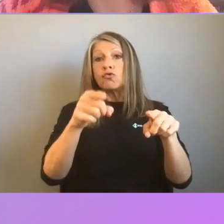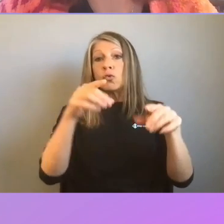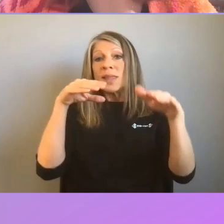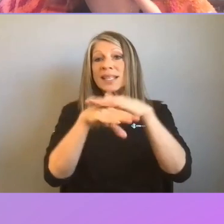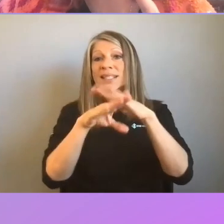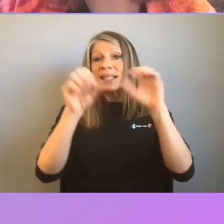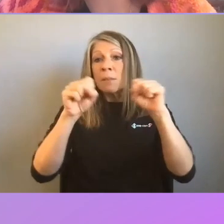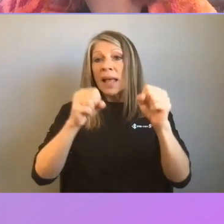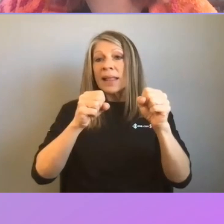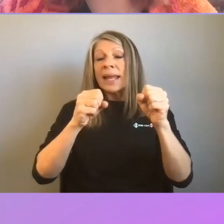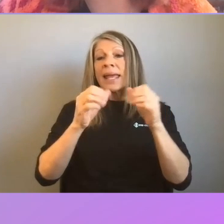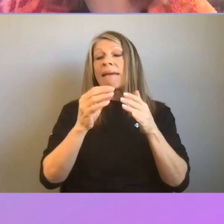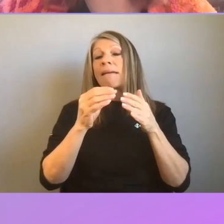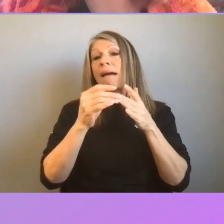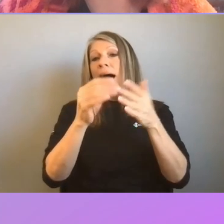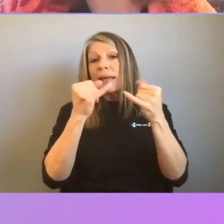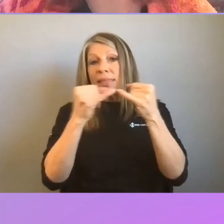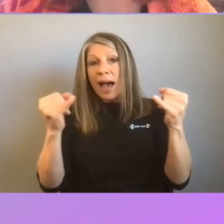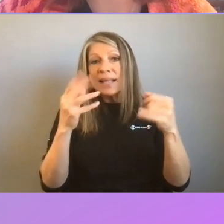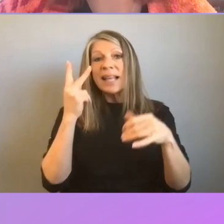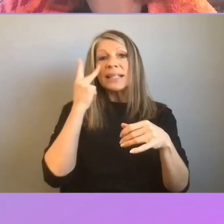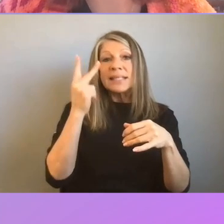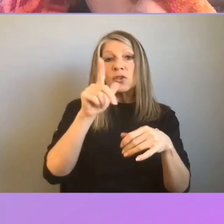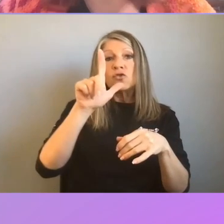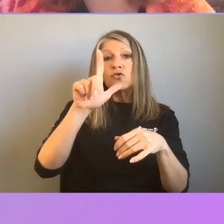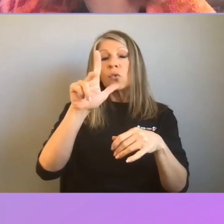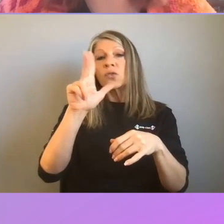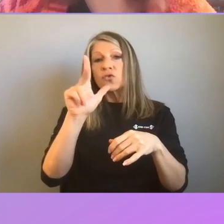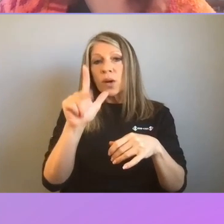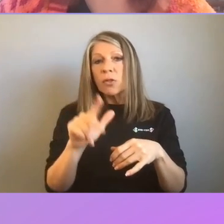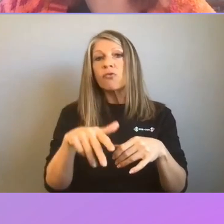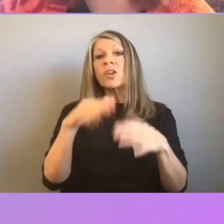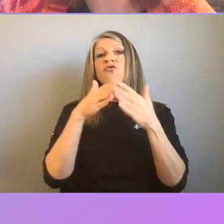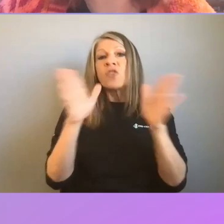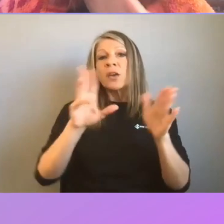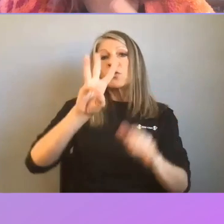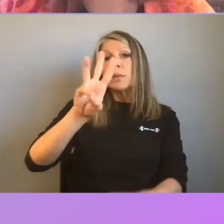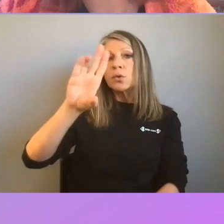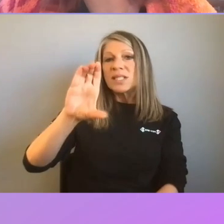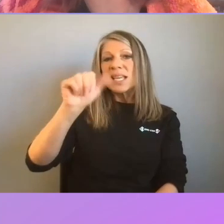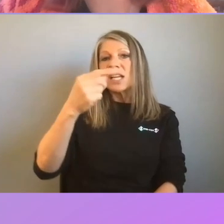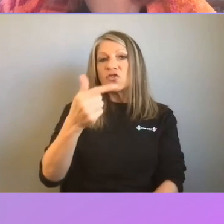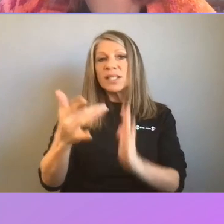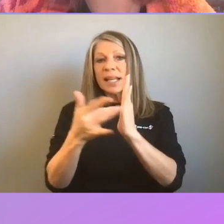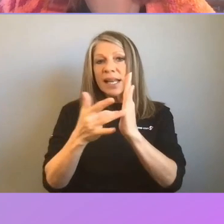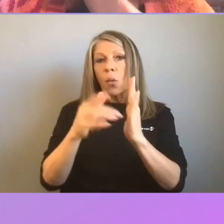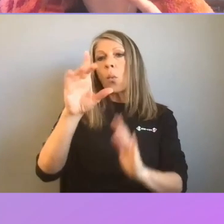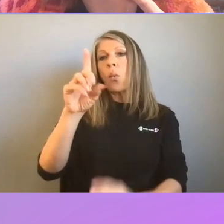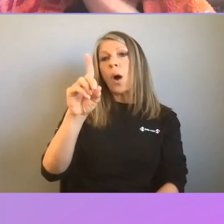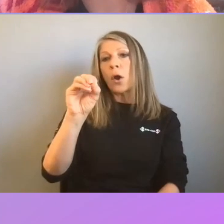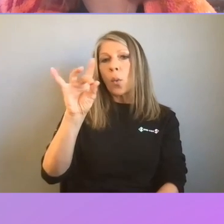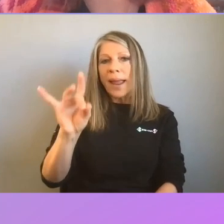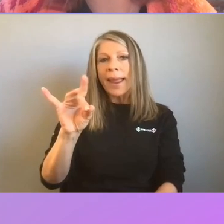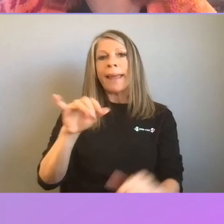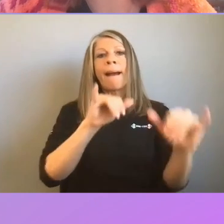Guidelines, I see 223 general WCAG techniques, 108 common failures, 42 CSS